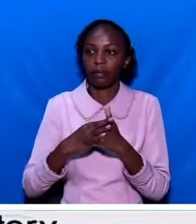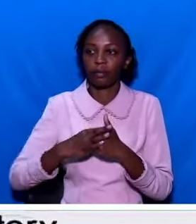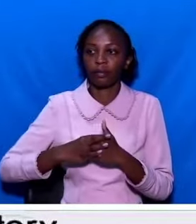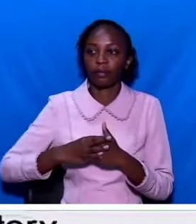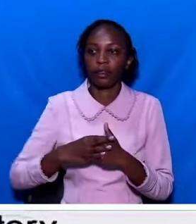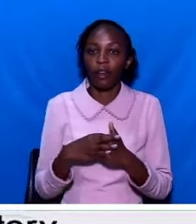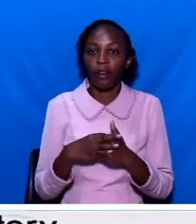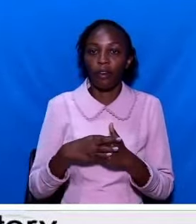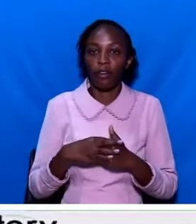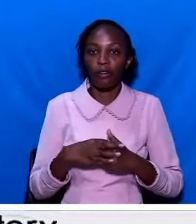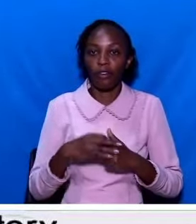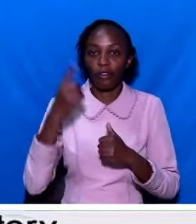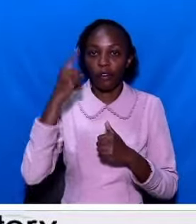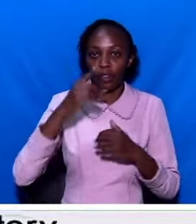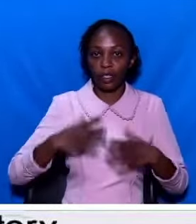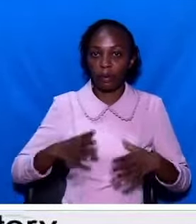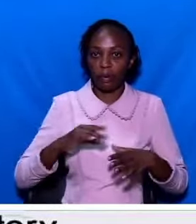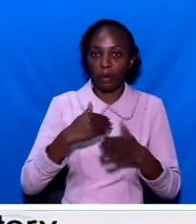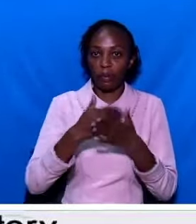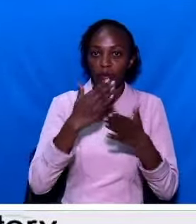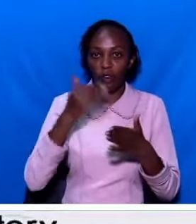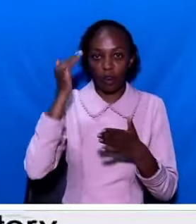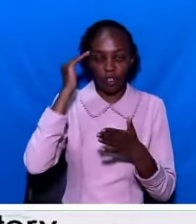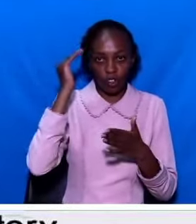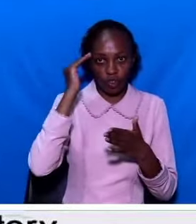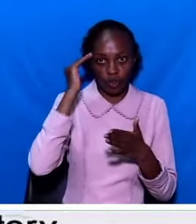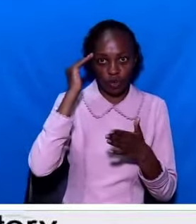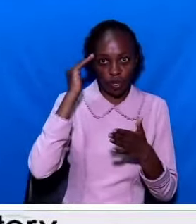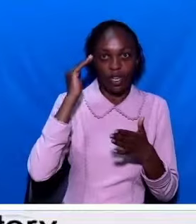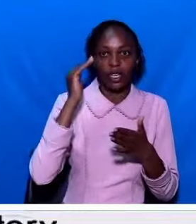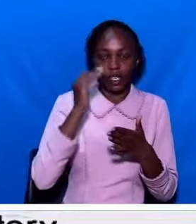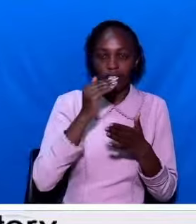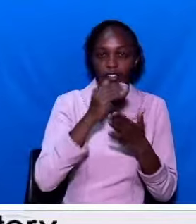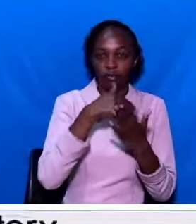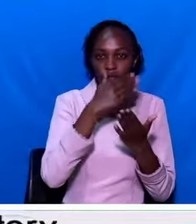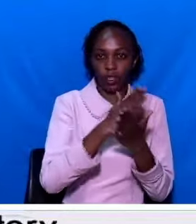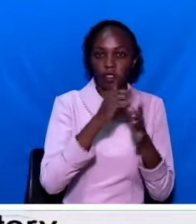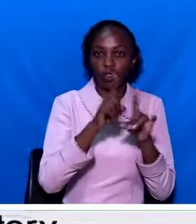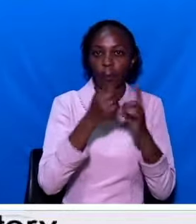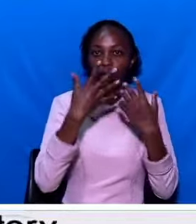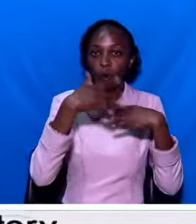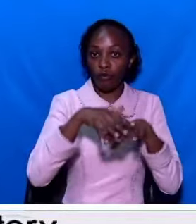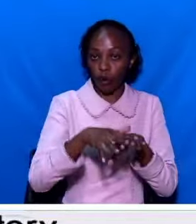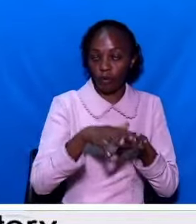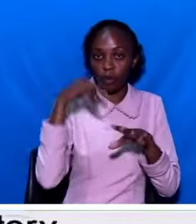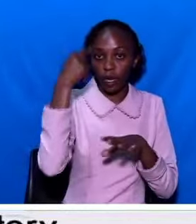for those that God foreknew, he also predestined to be conformed to the image of his son,